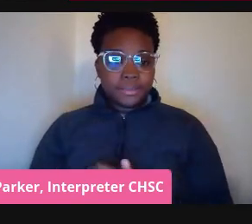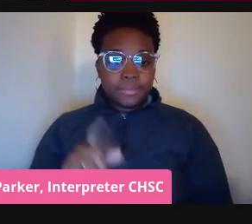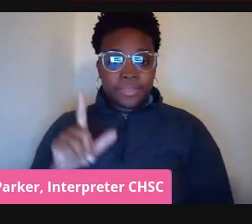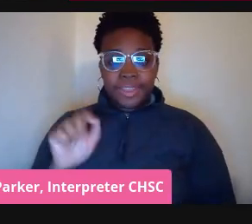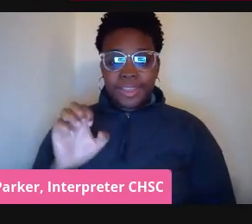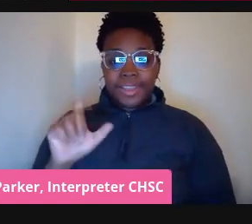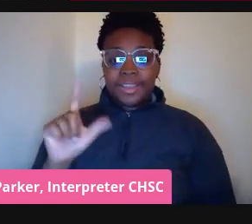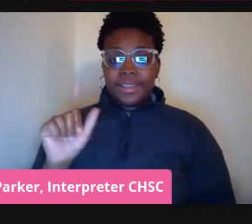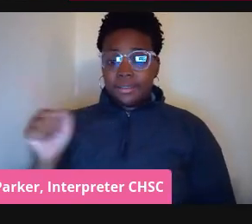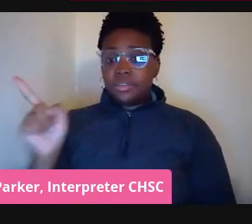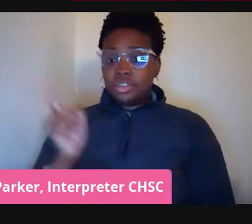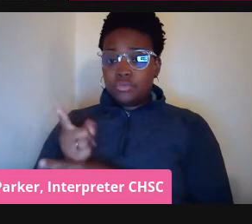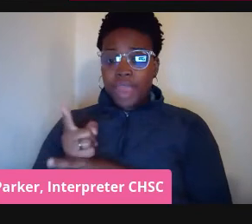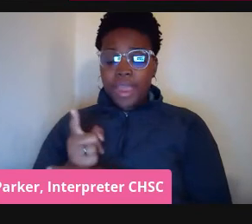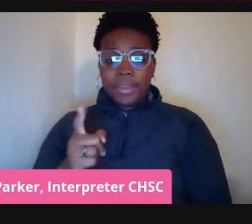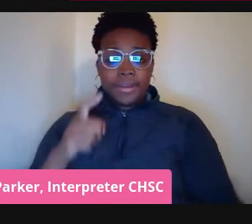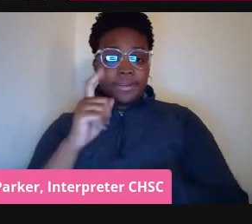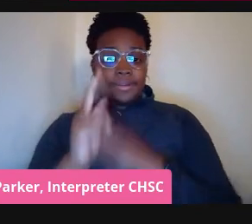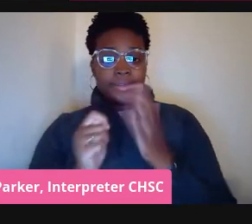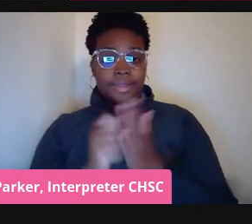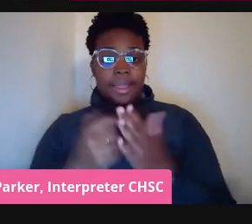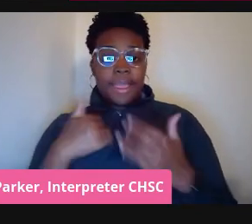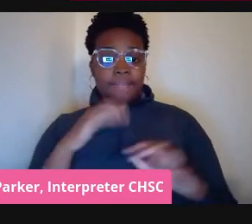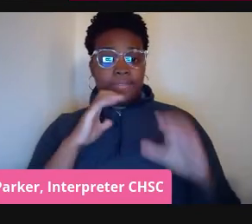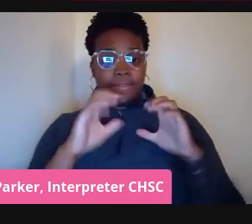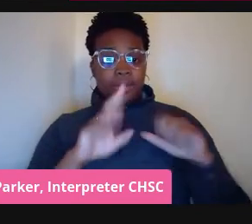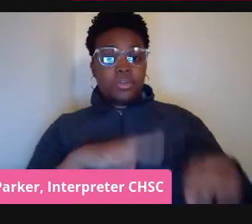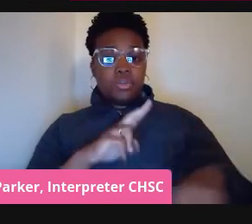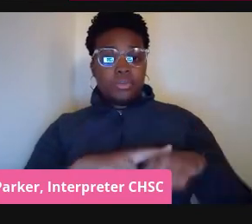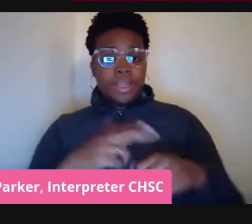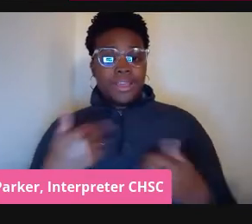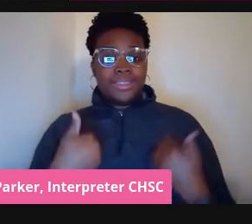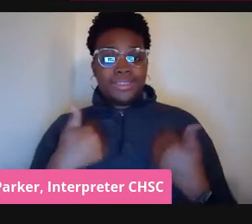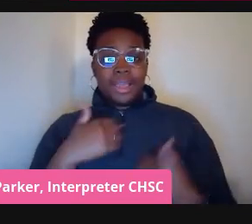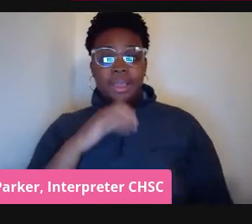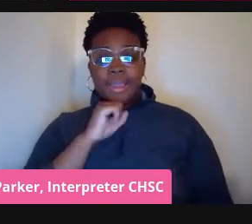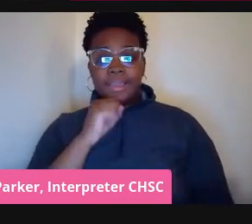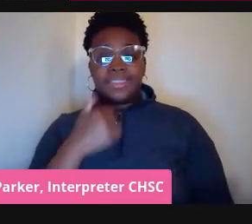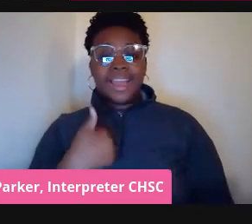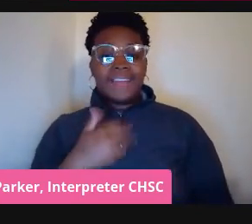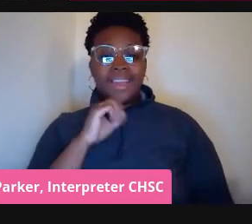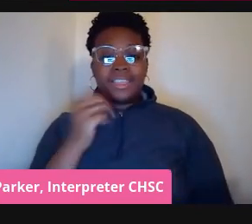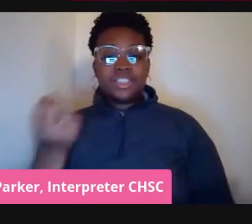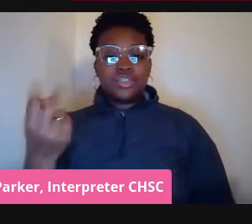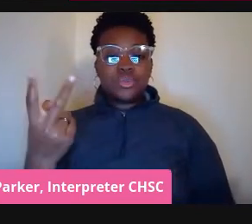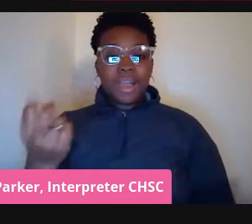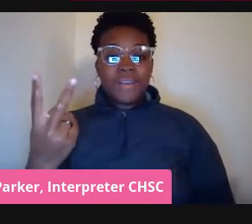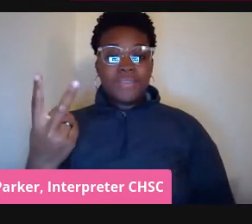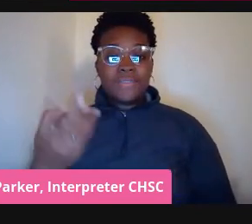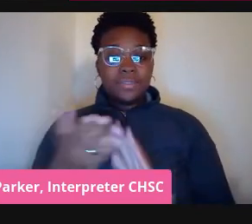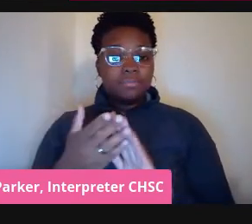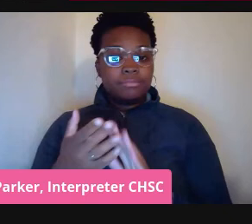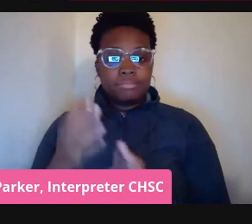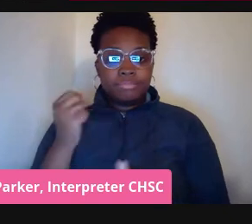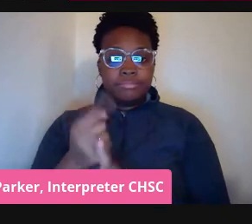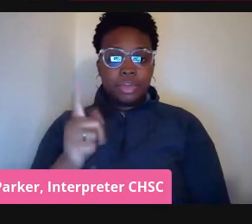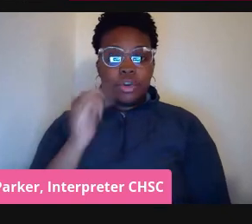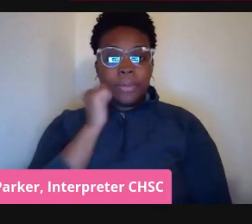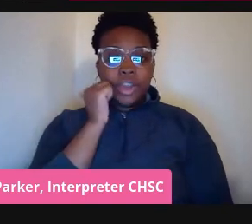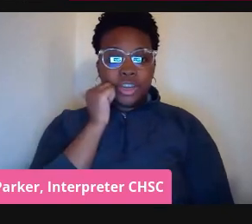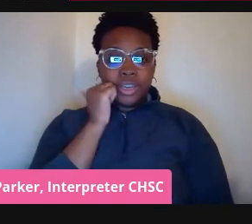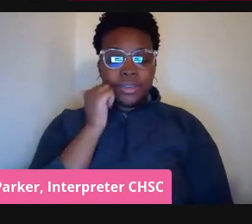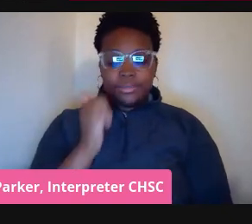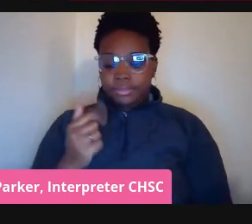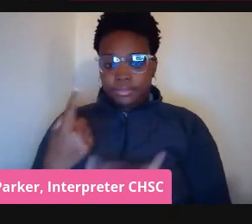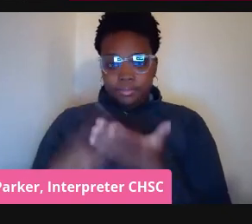those conversations and normalize them is at a young age. I have a 12-year-old who just got her period. And so talking about those,